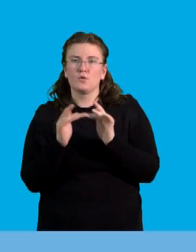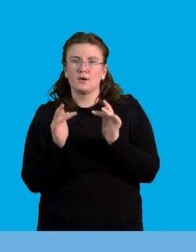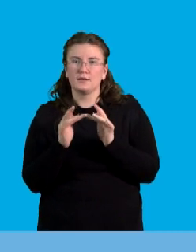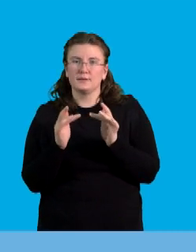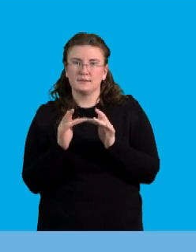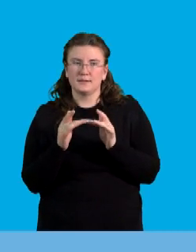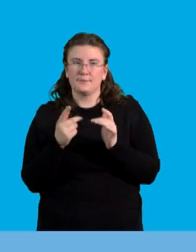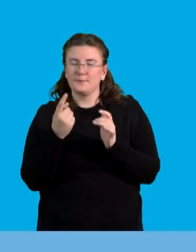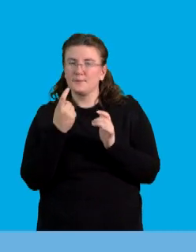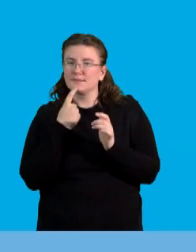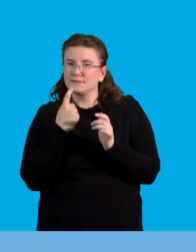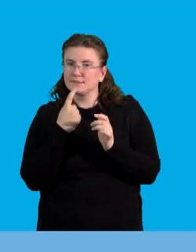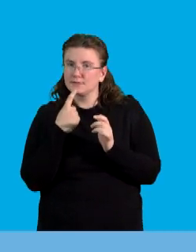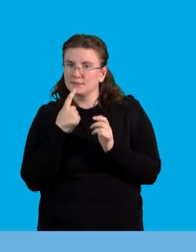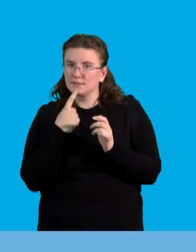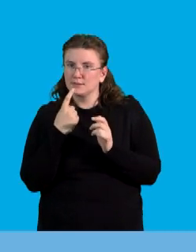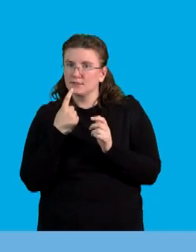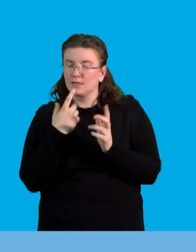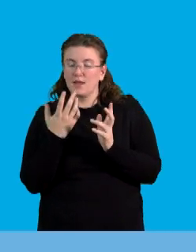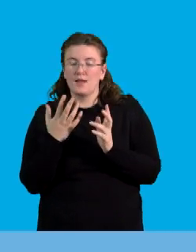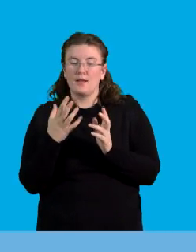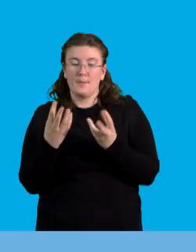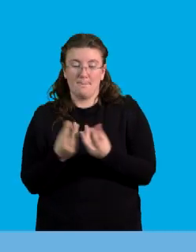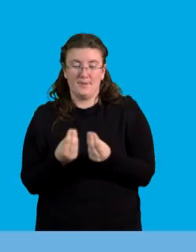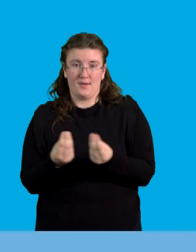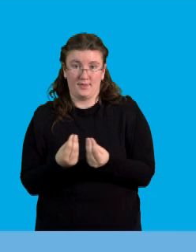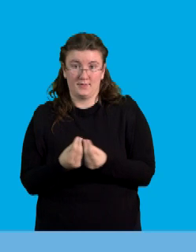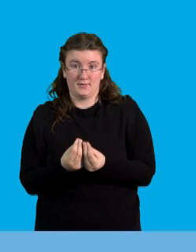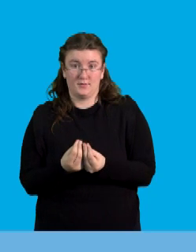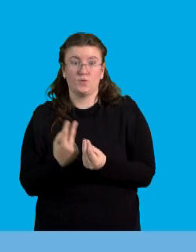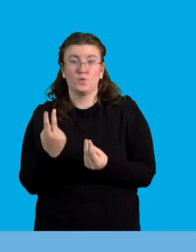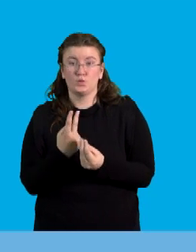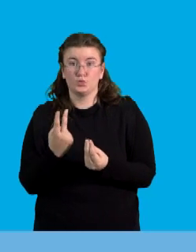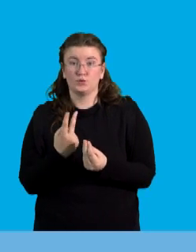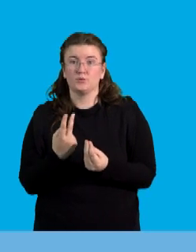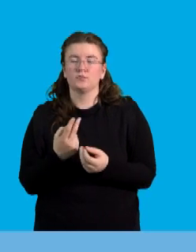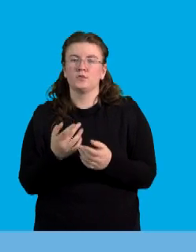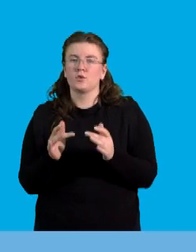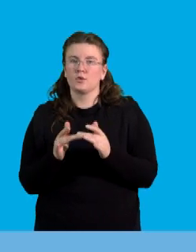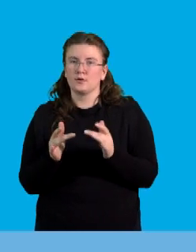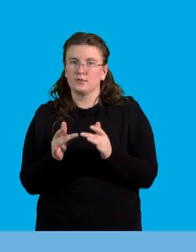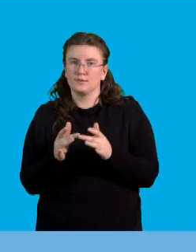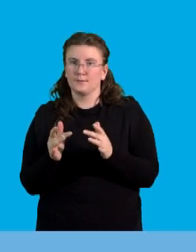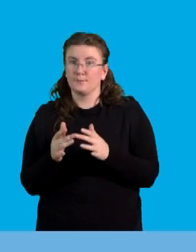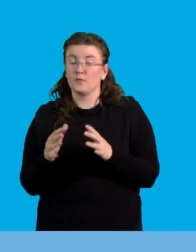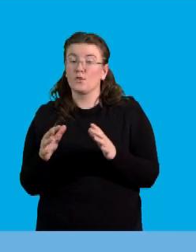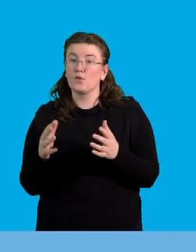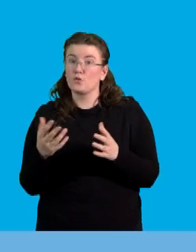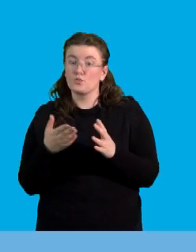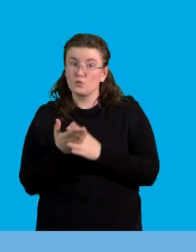the appliance, for example, a kettle, and is connected to an earth cable in the ground via the wall